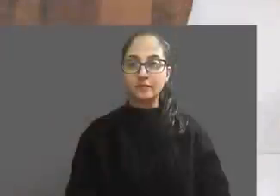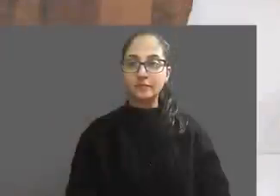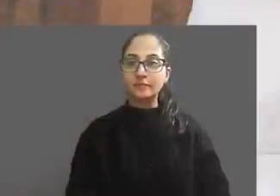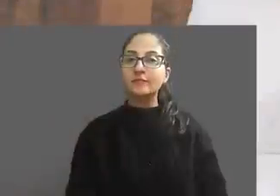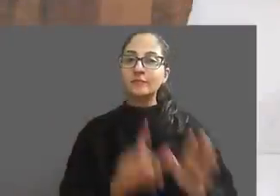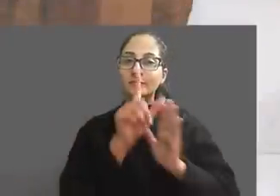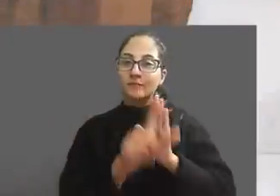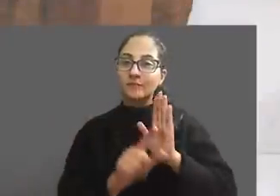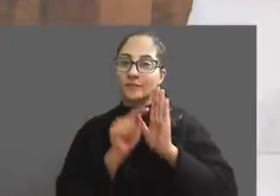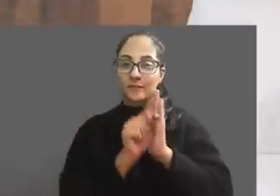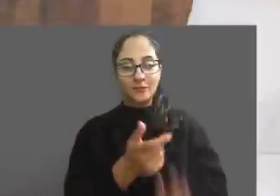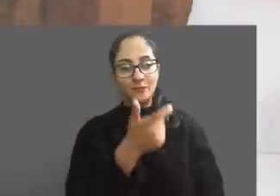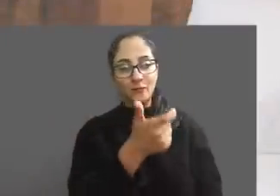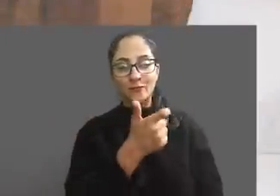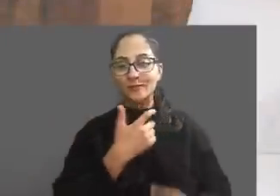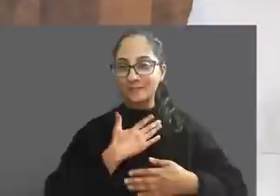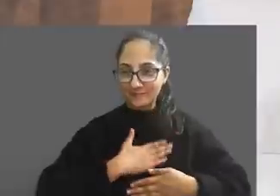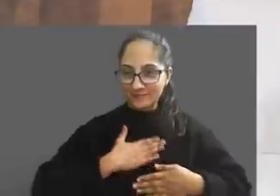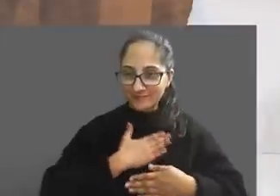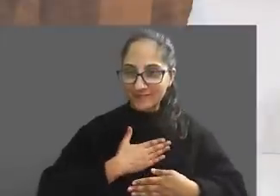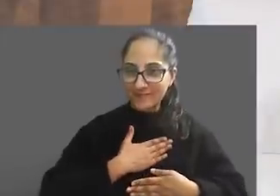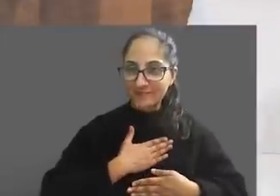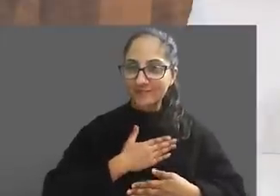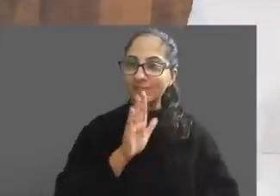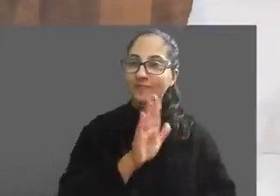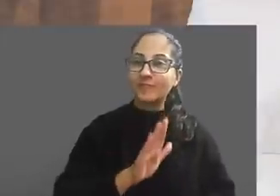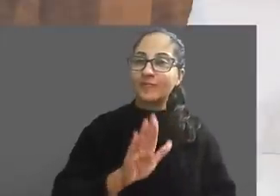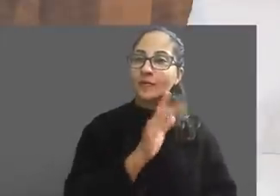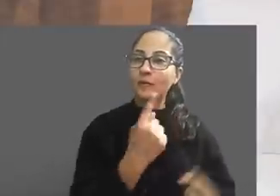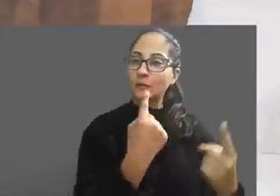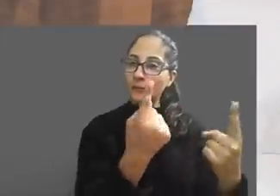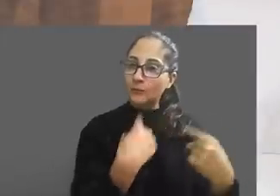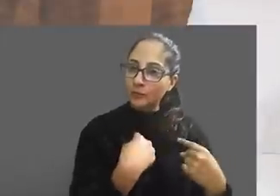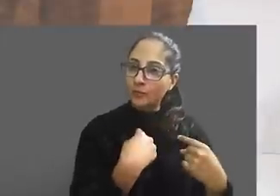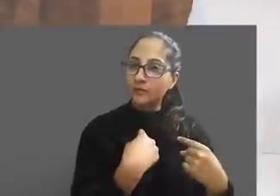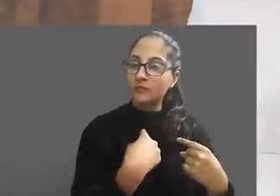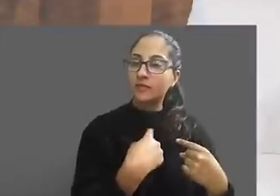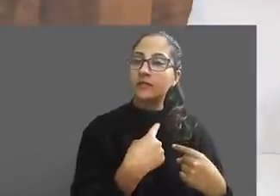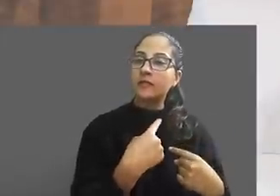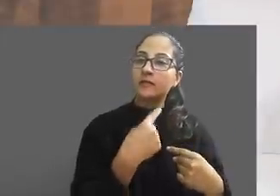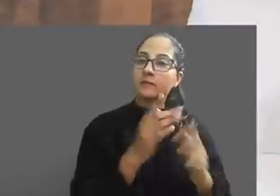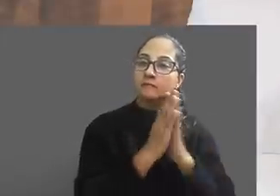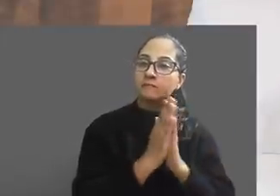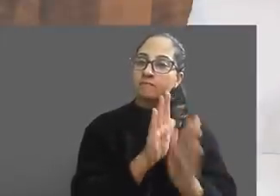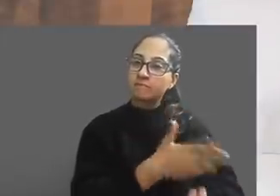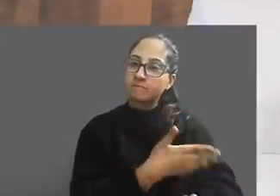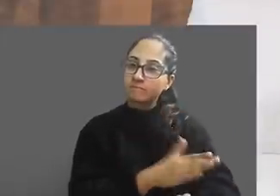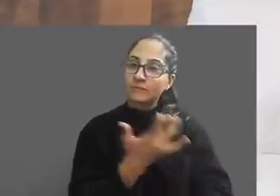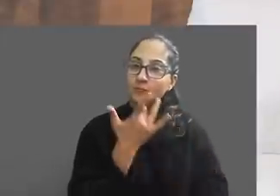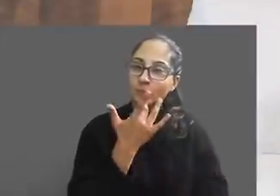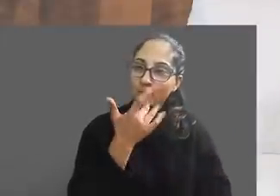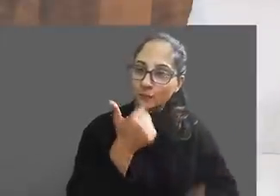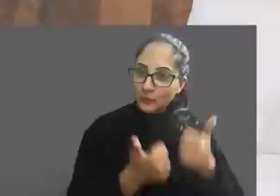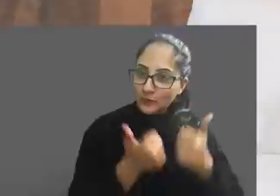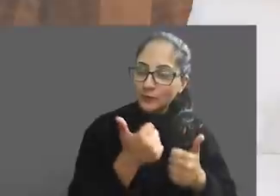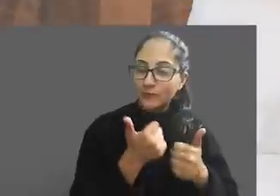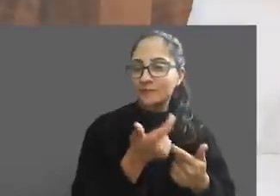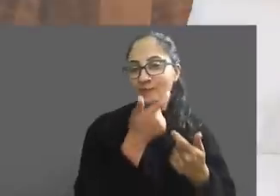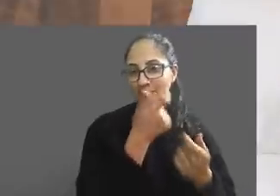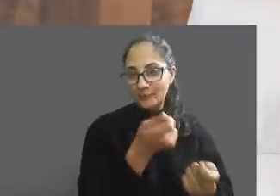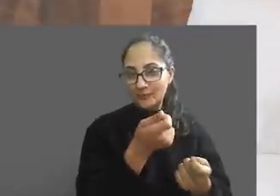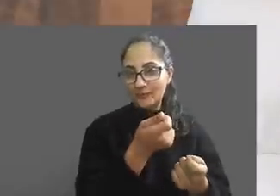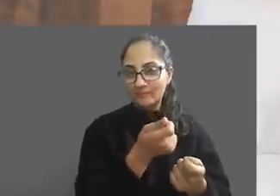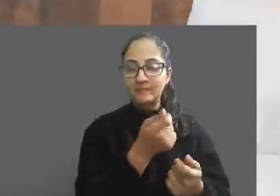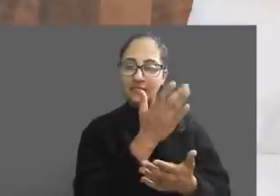It was so wonderful to hear from some Jamaati voices on the Ganans and Qasidas that resonate with them, and it was really interesting to hear your